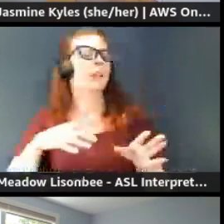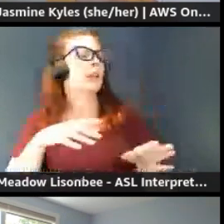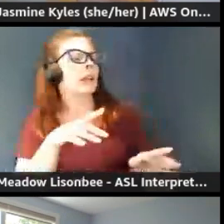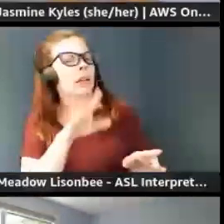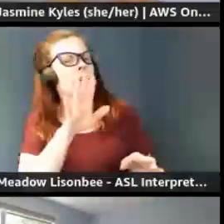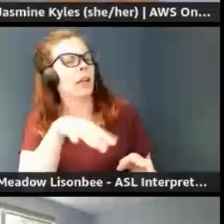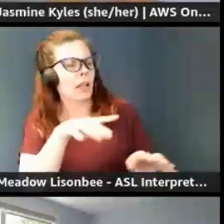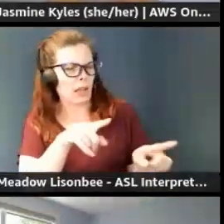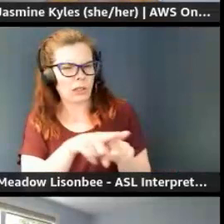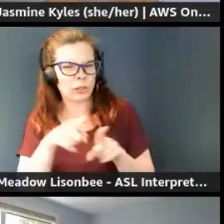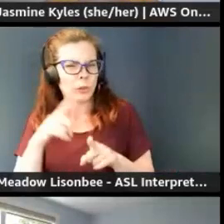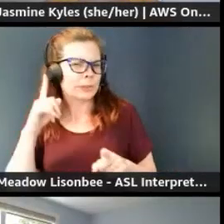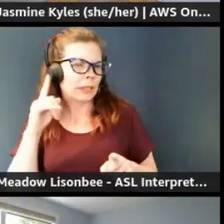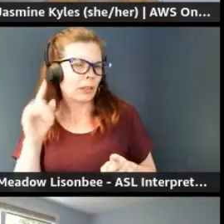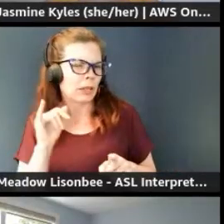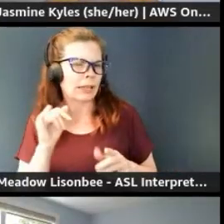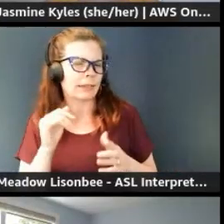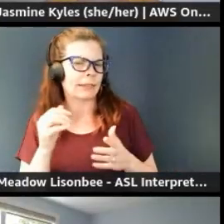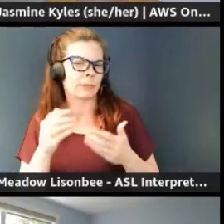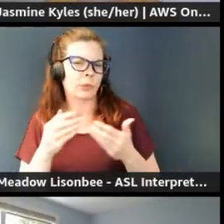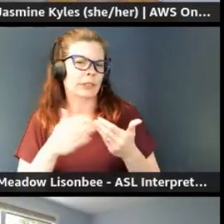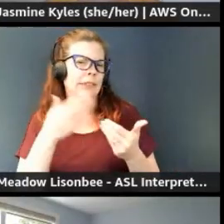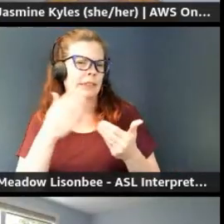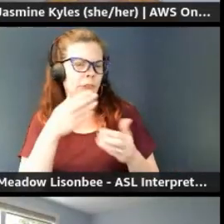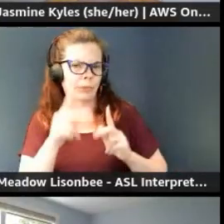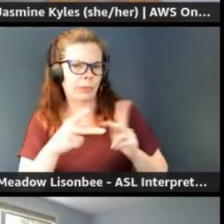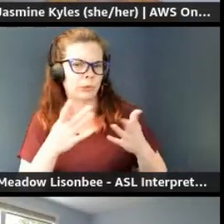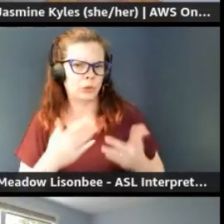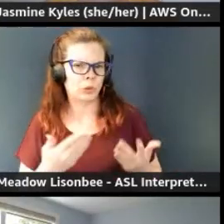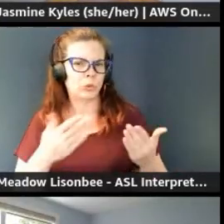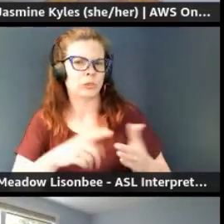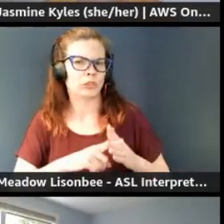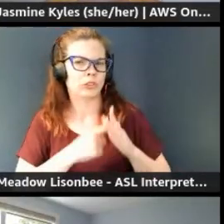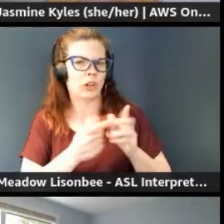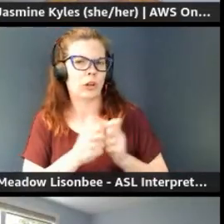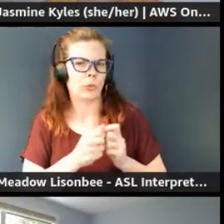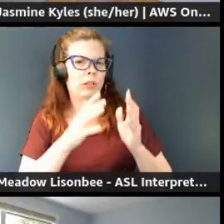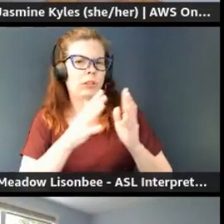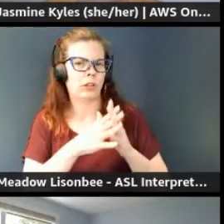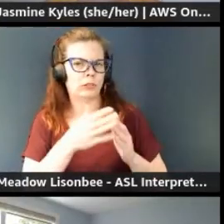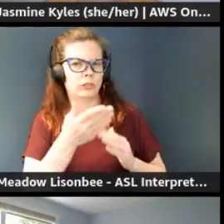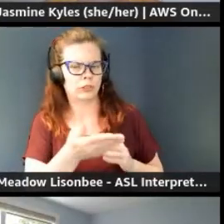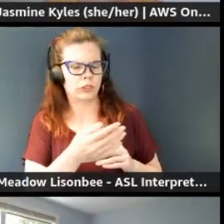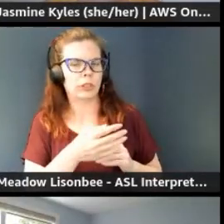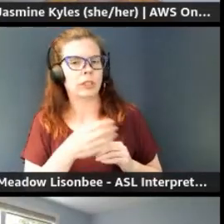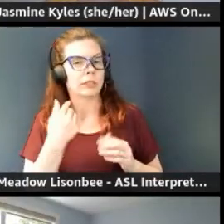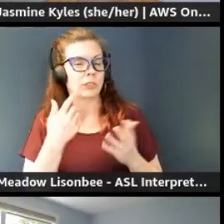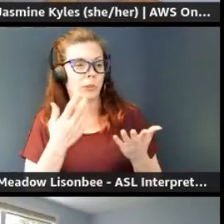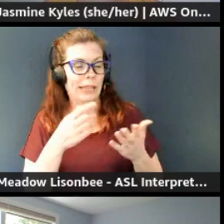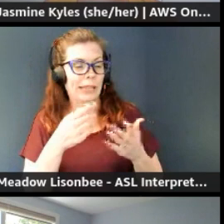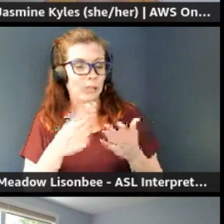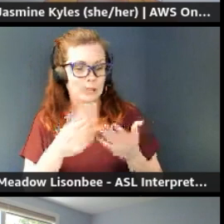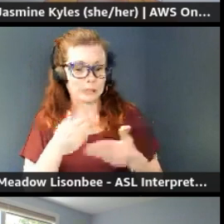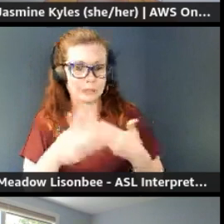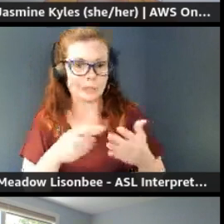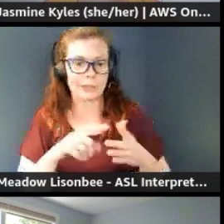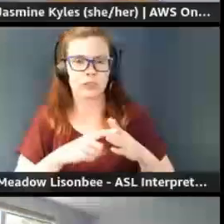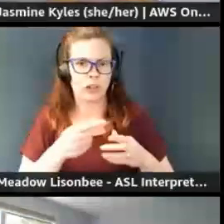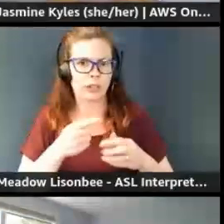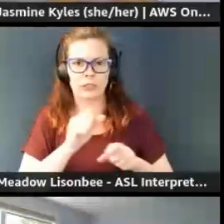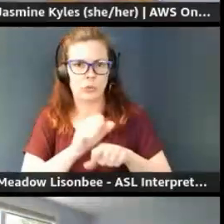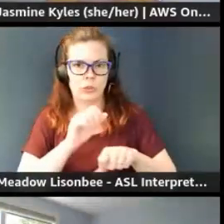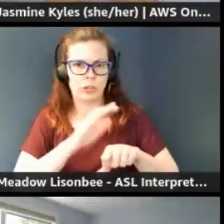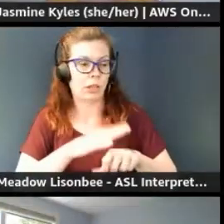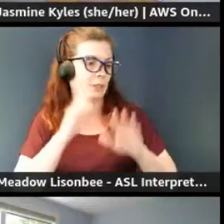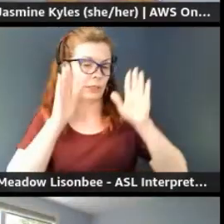get started and launch here, especially people that, this may be what they're just thinking about working on as well, right? I mean, it's